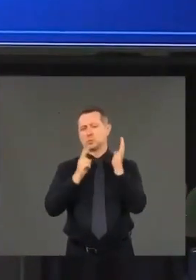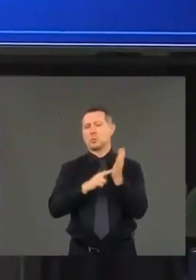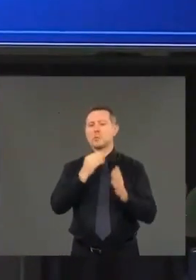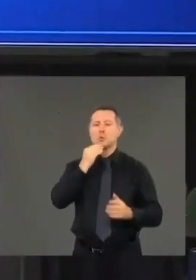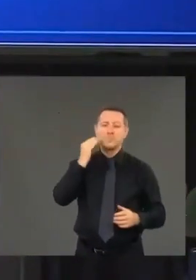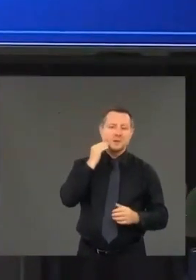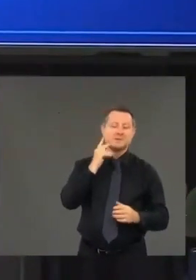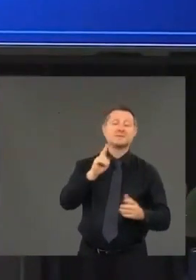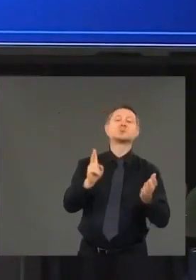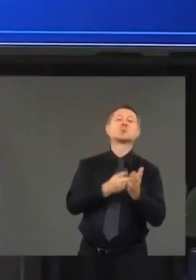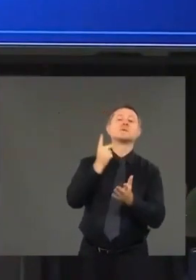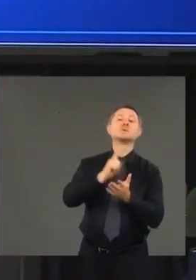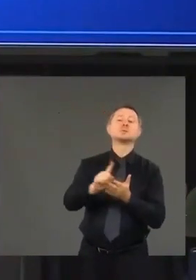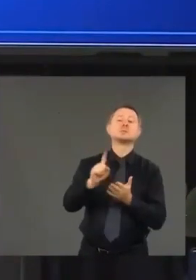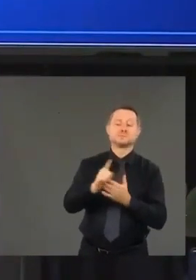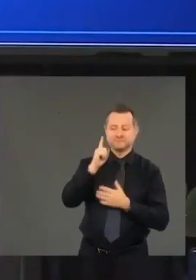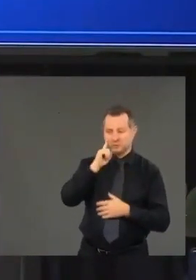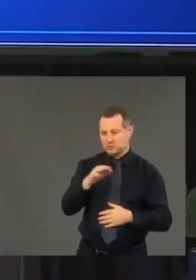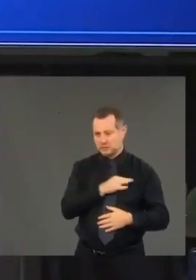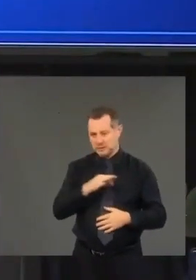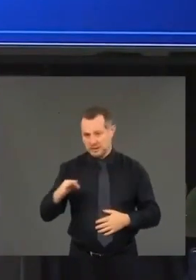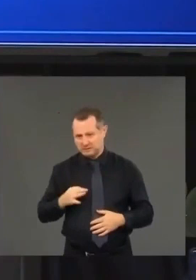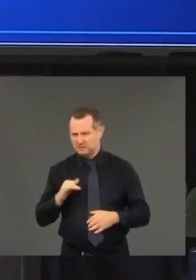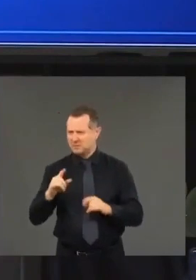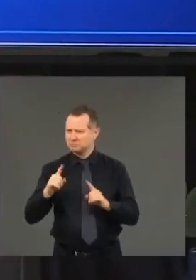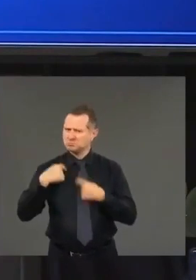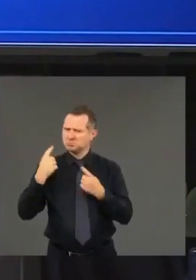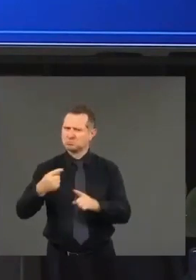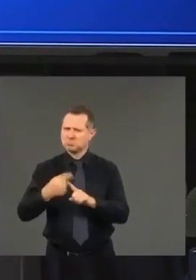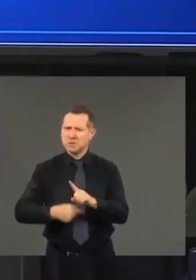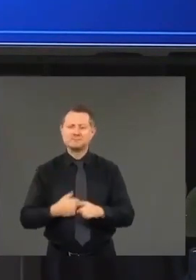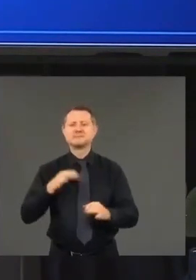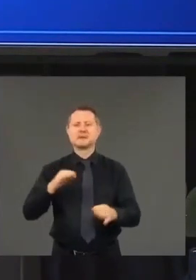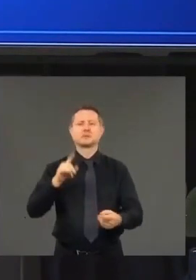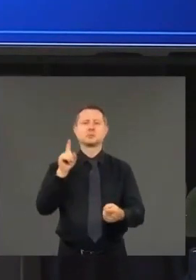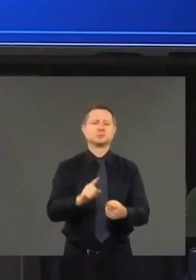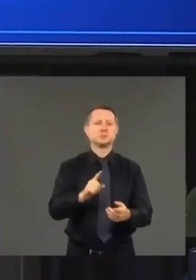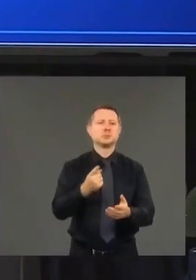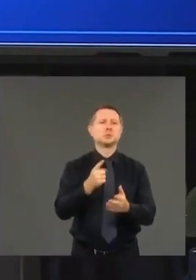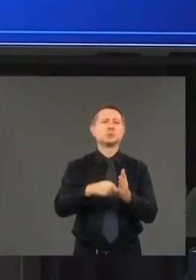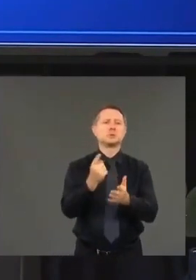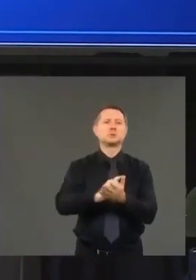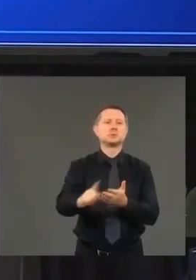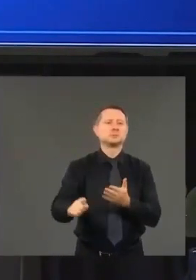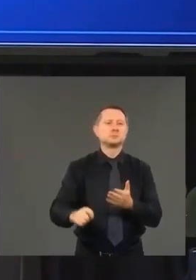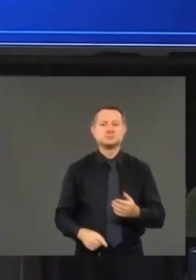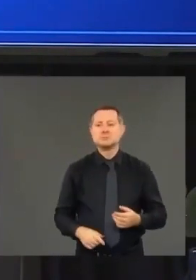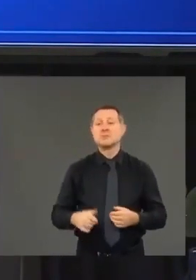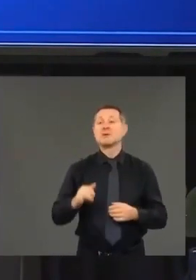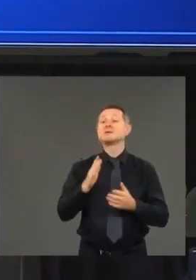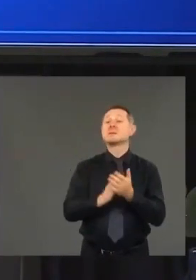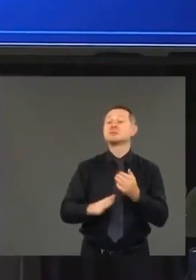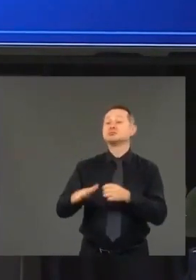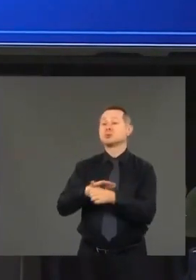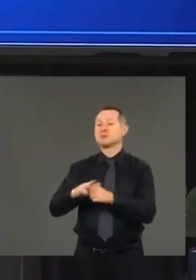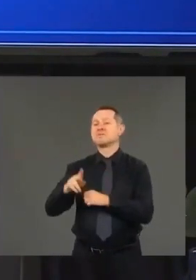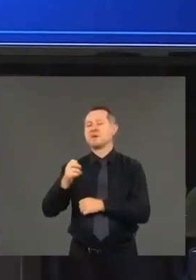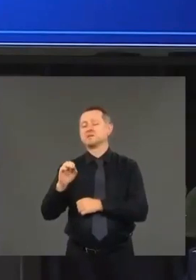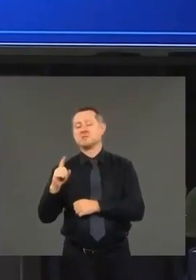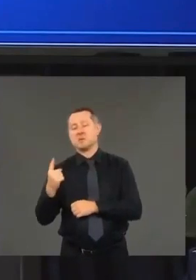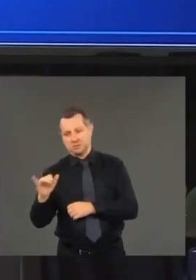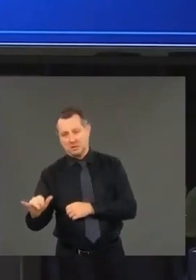of staff, which we had in place for about a month, and then we scaled back to once a week for regions of the state that were in phase 1. And then we had also said at the